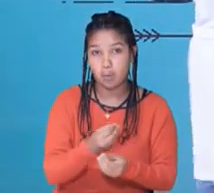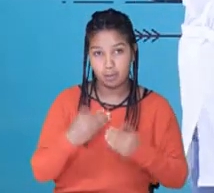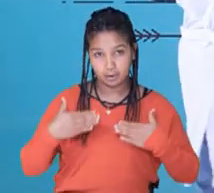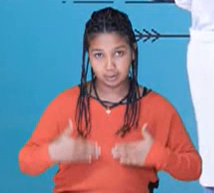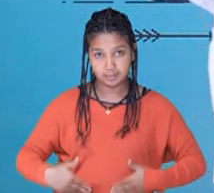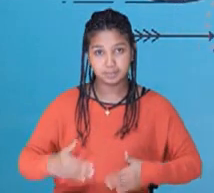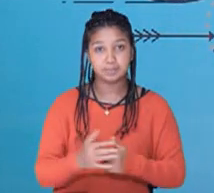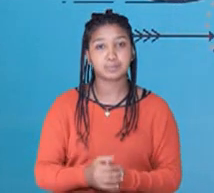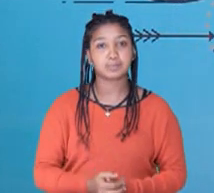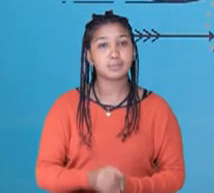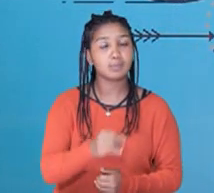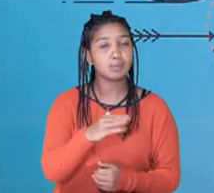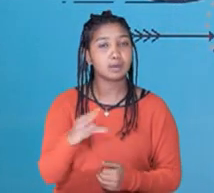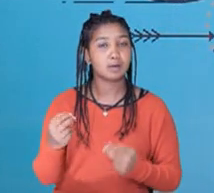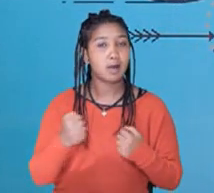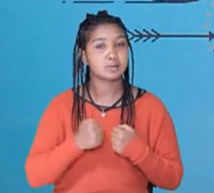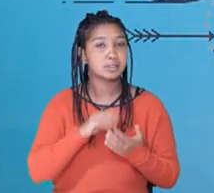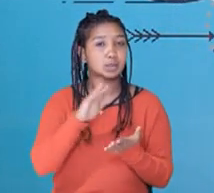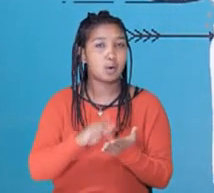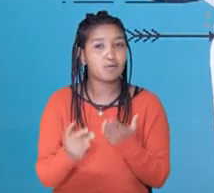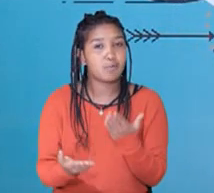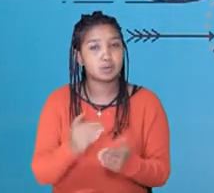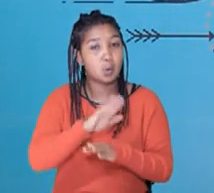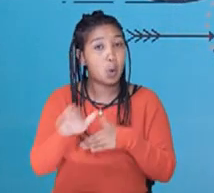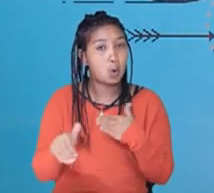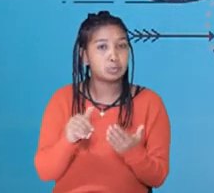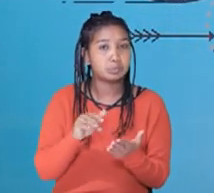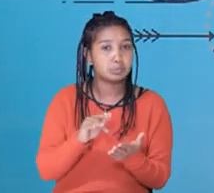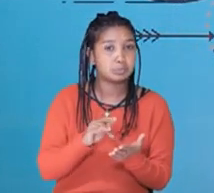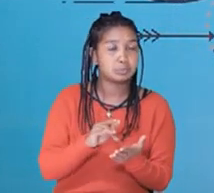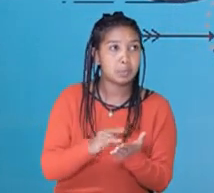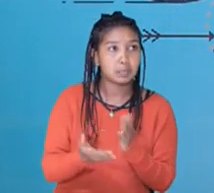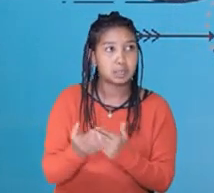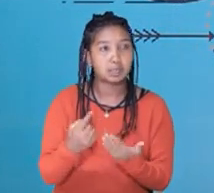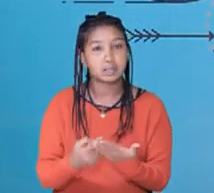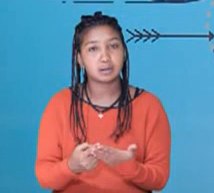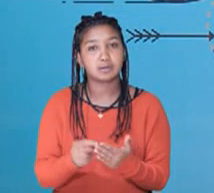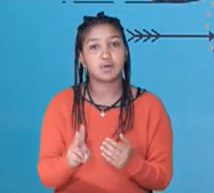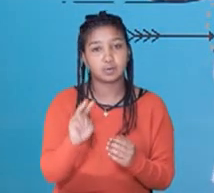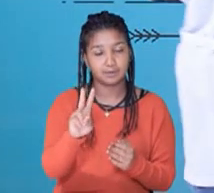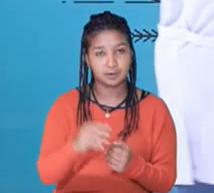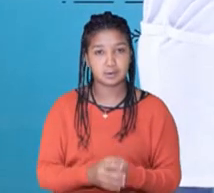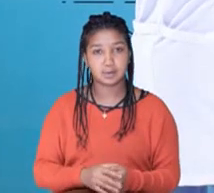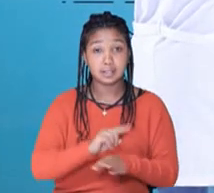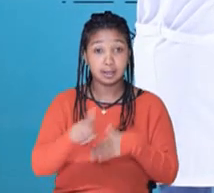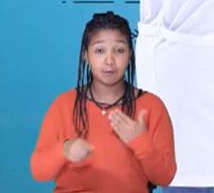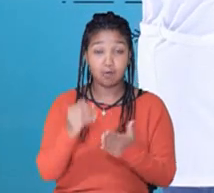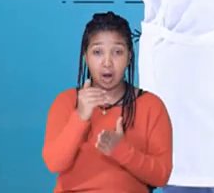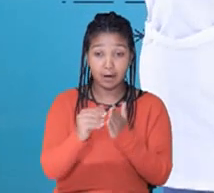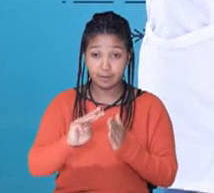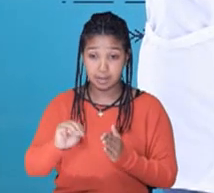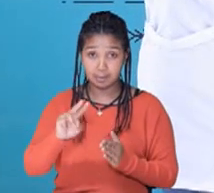rolling body. And it has center of mass. All the mass are actually concentrated here. And it has a velocity v. Therefore,